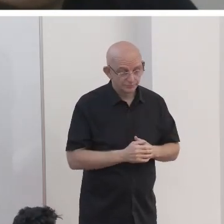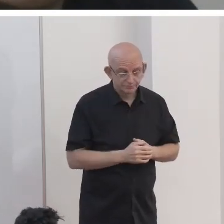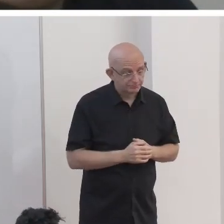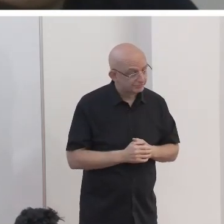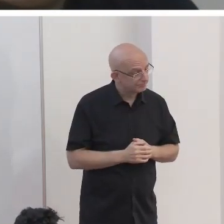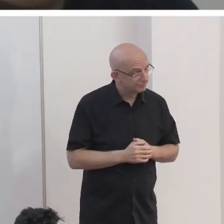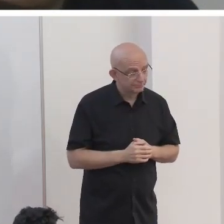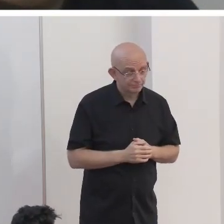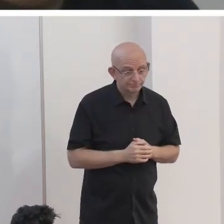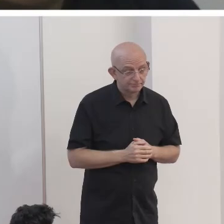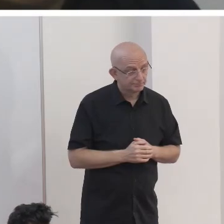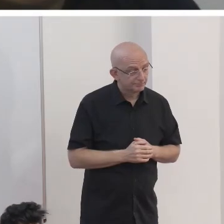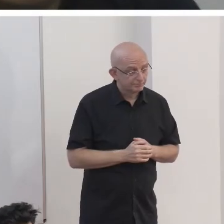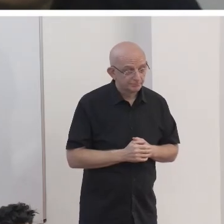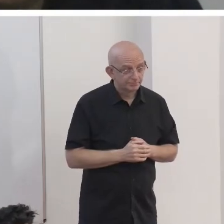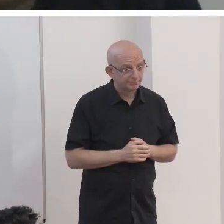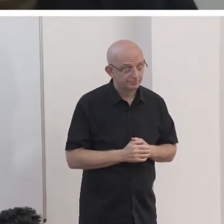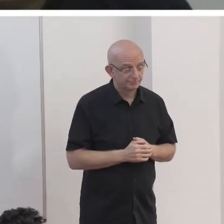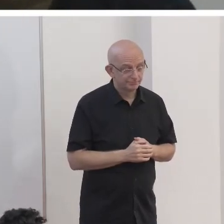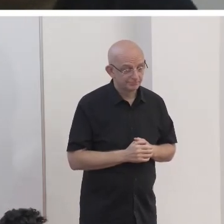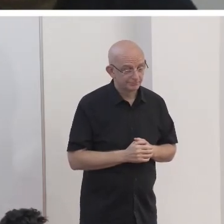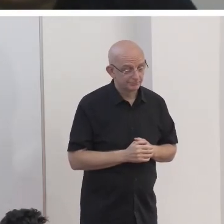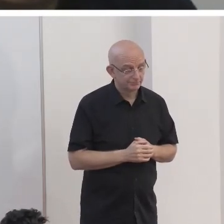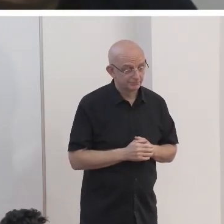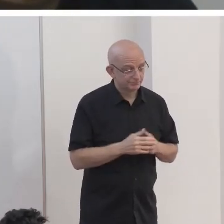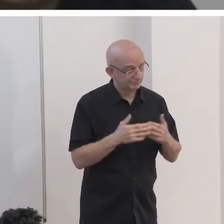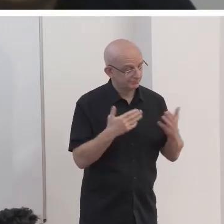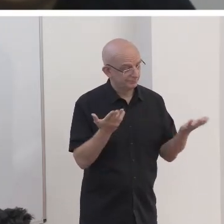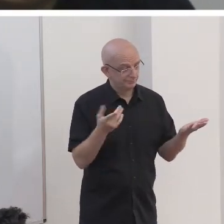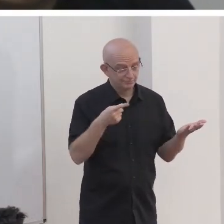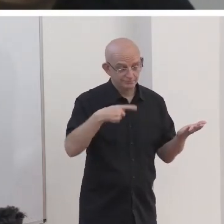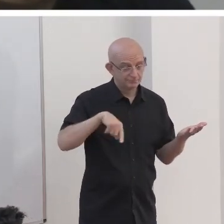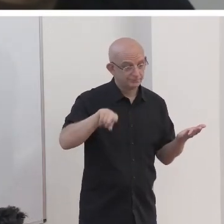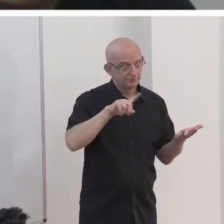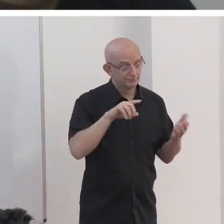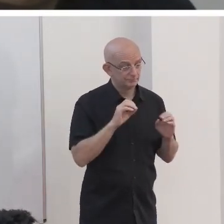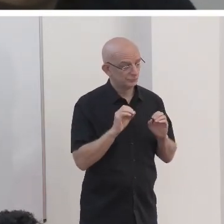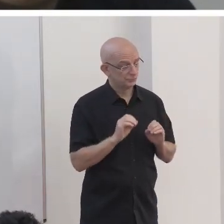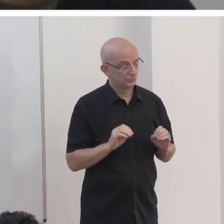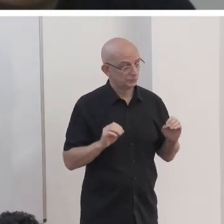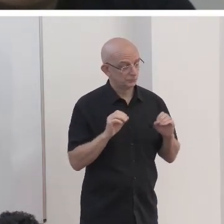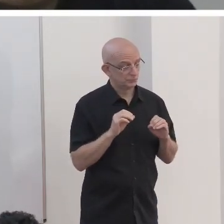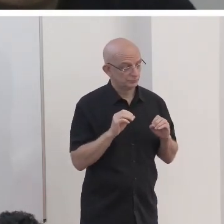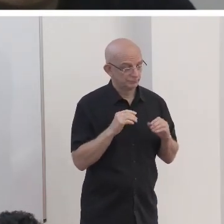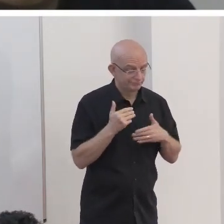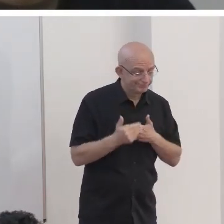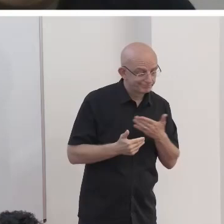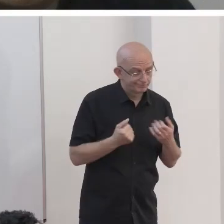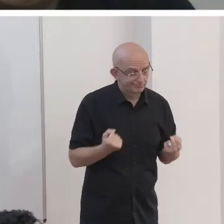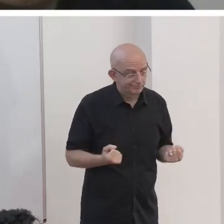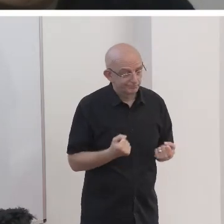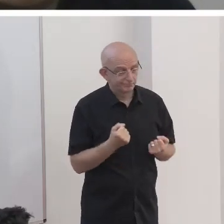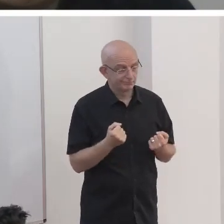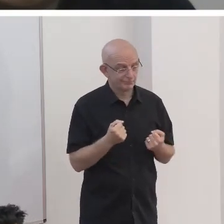take action against this, right? Even though they are able to see that always she is getting raped,